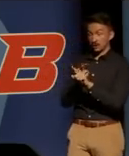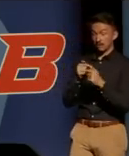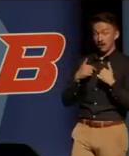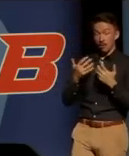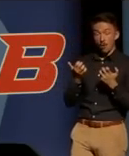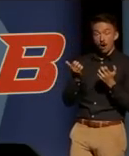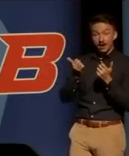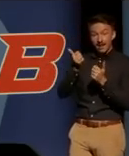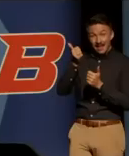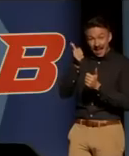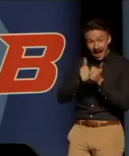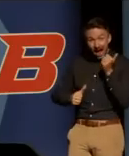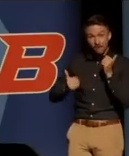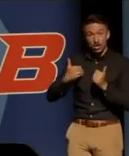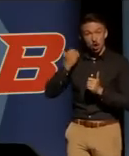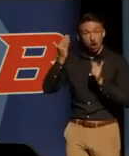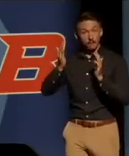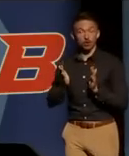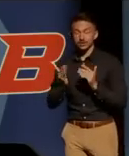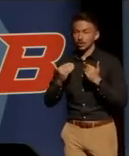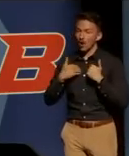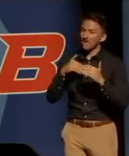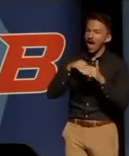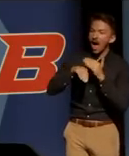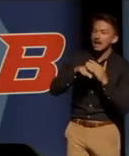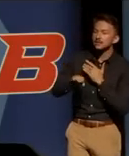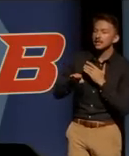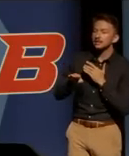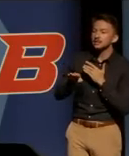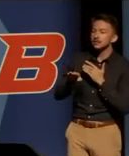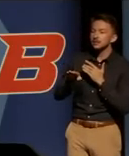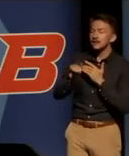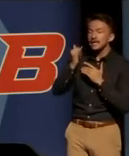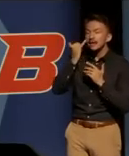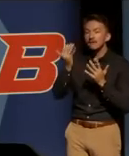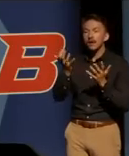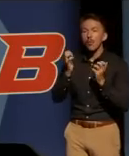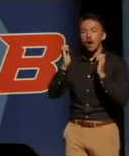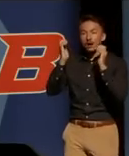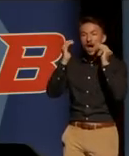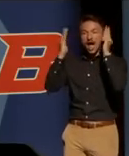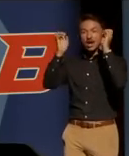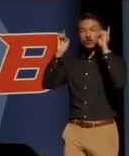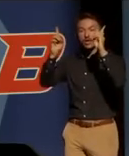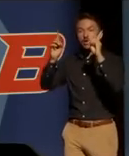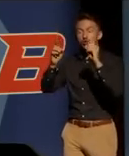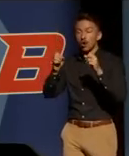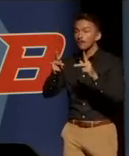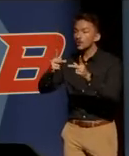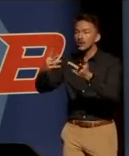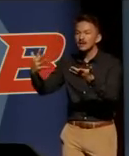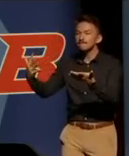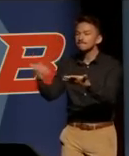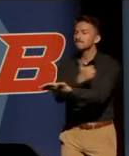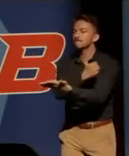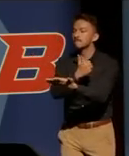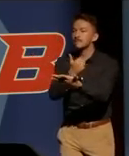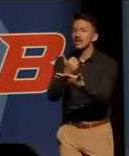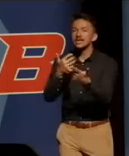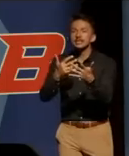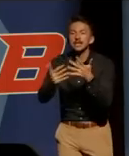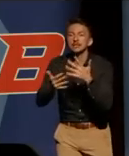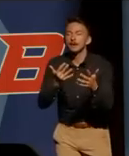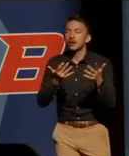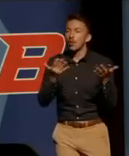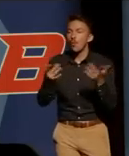to have access to that opportunity for higher education, whatever they study, wherever they